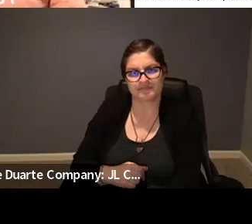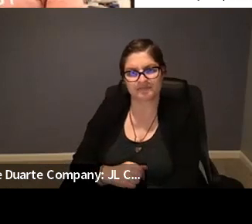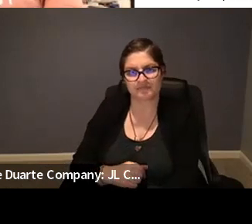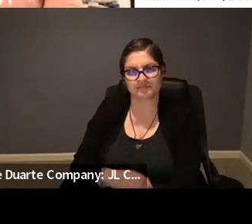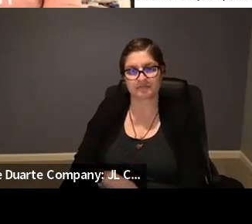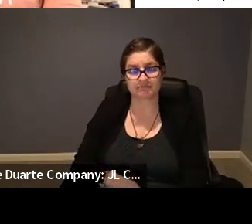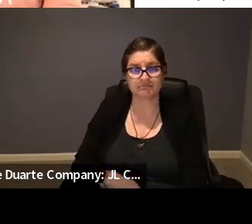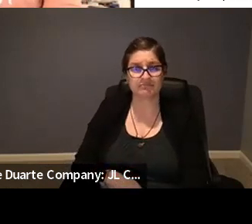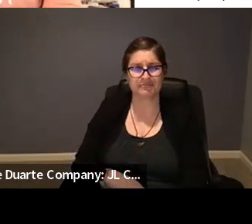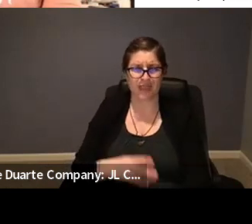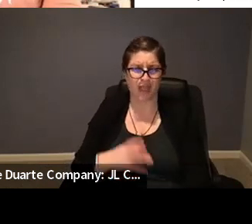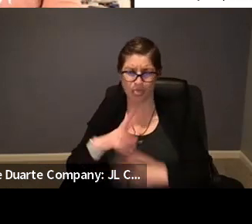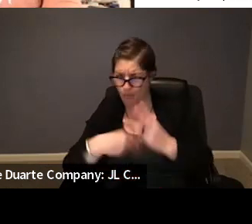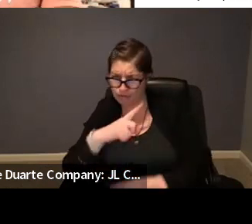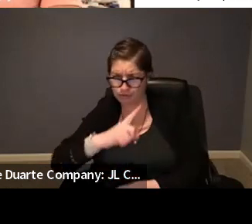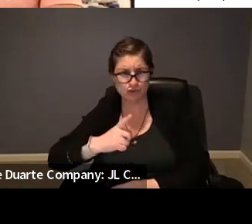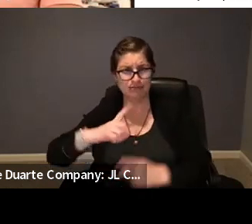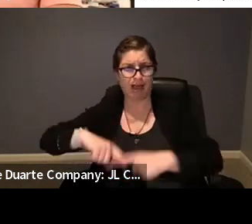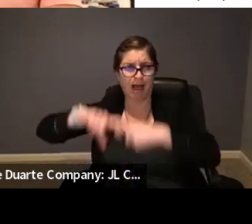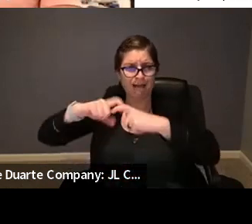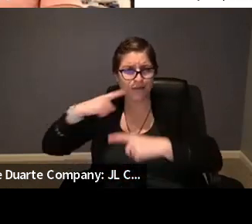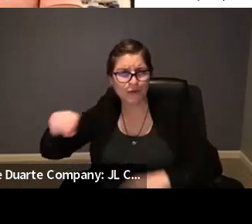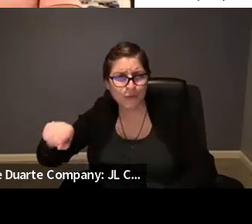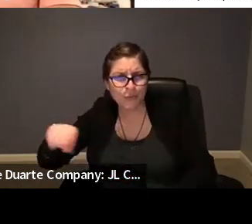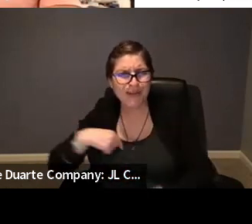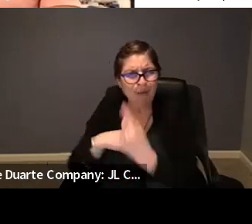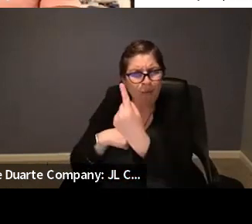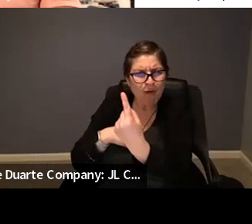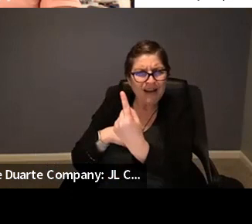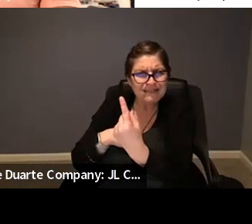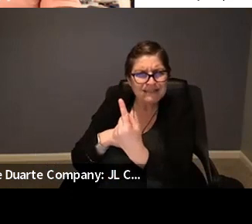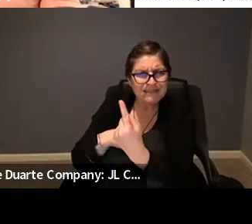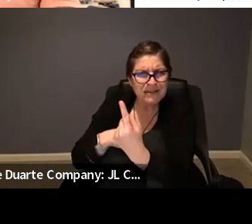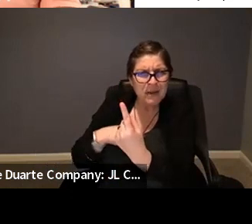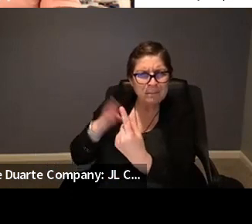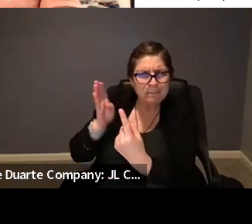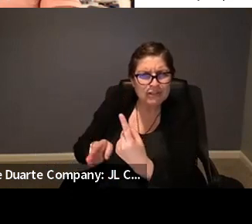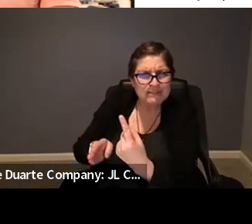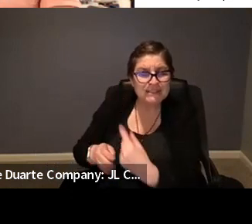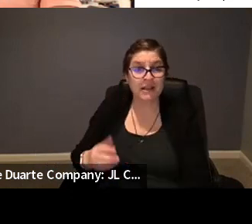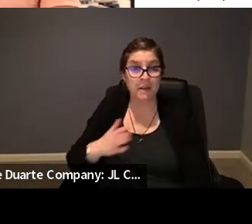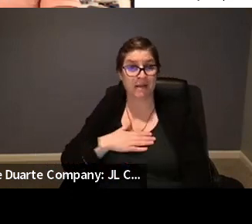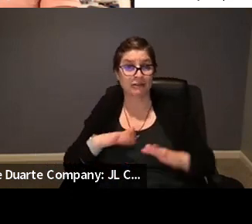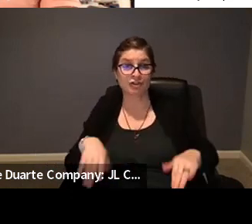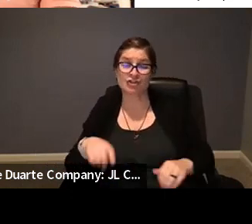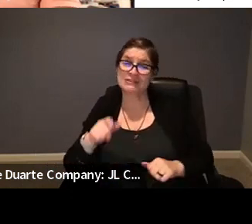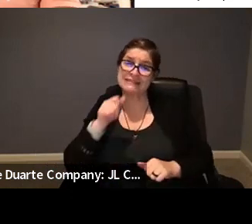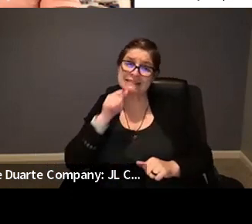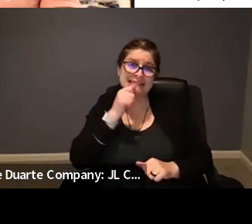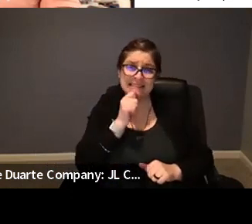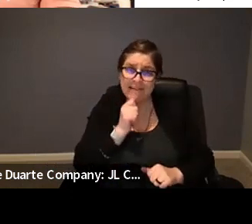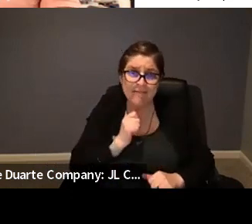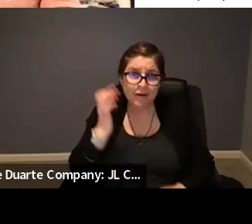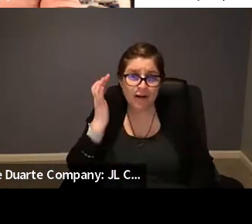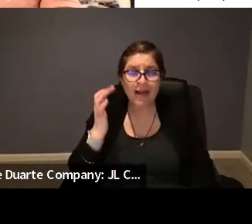The world should stop for you. You're one person. My children are suffering because of people like